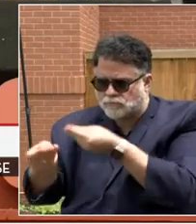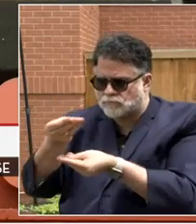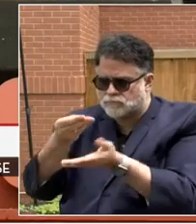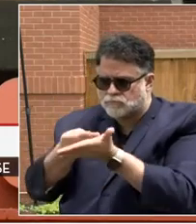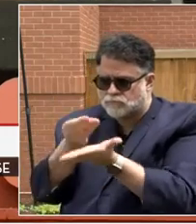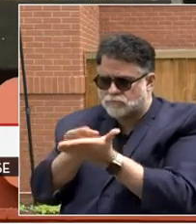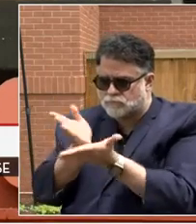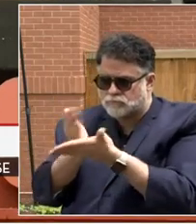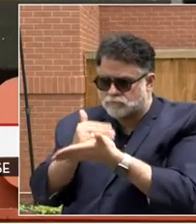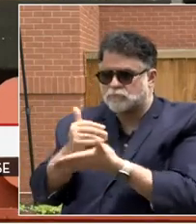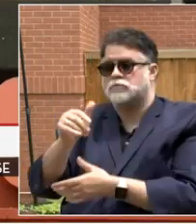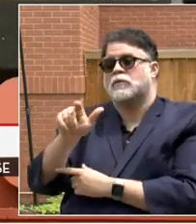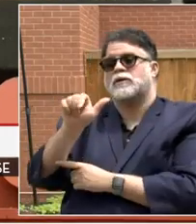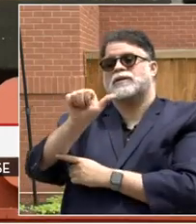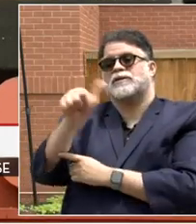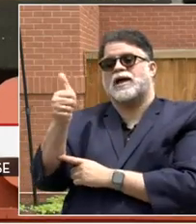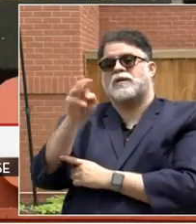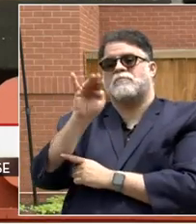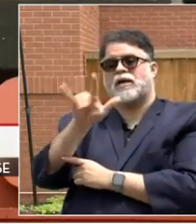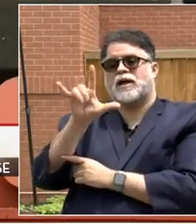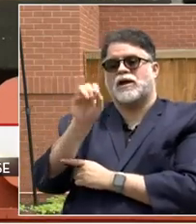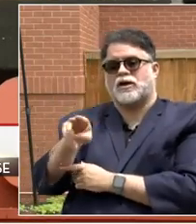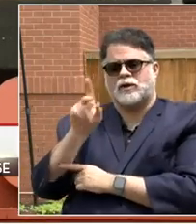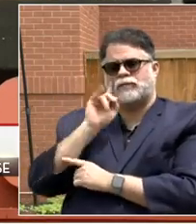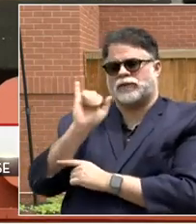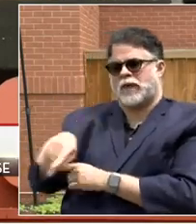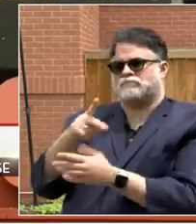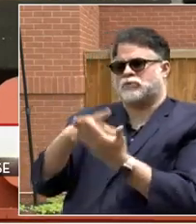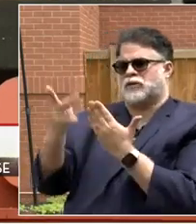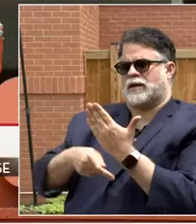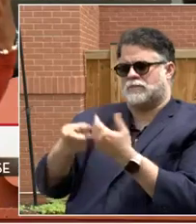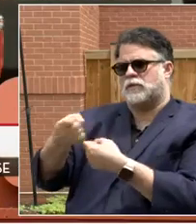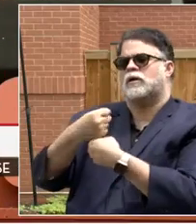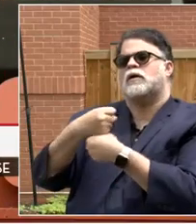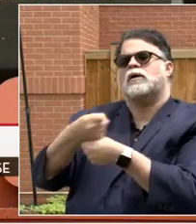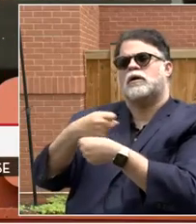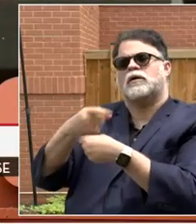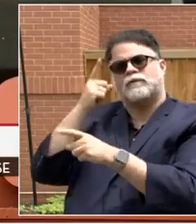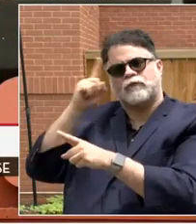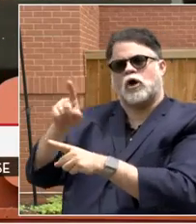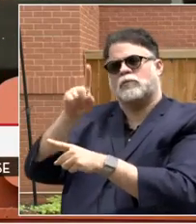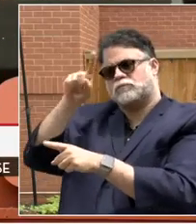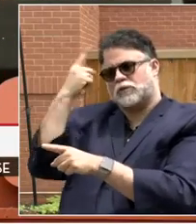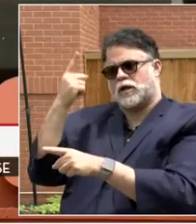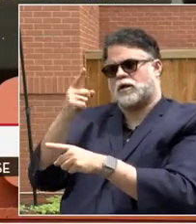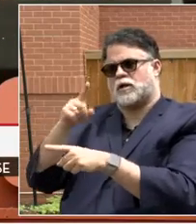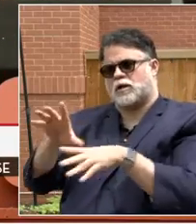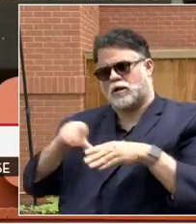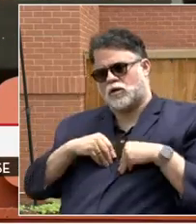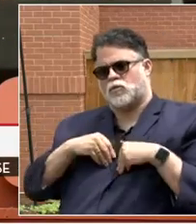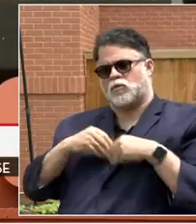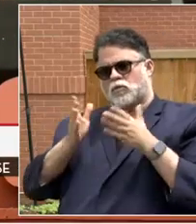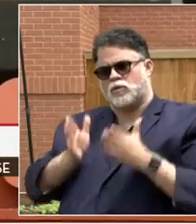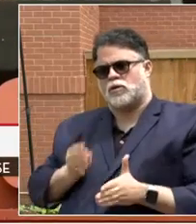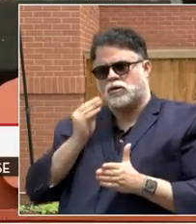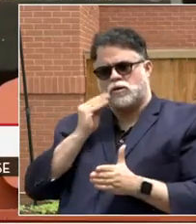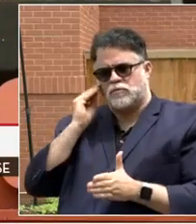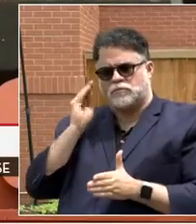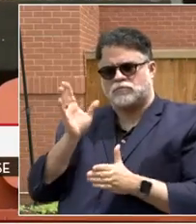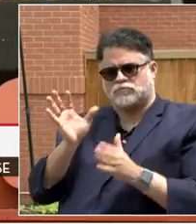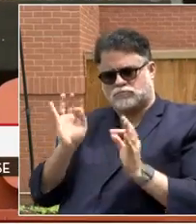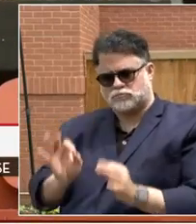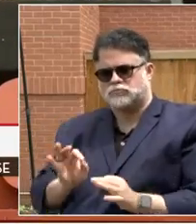council approved it to create a Black Homeowners Fund. And so we want to hear from professionals in mortgage